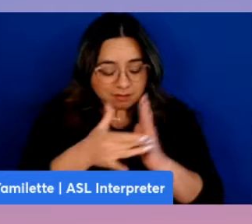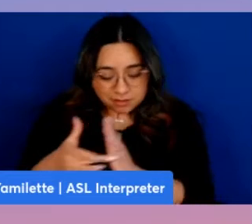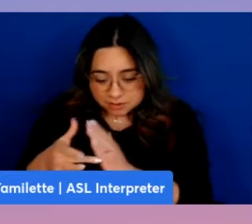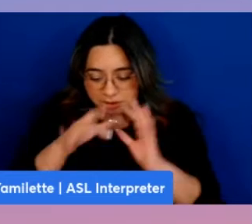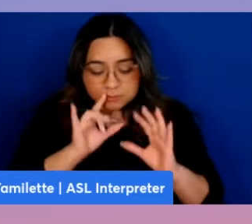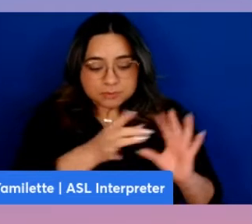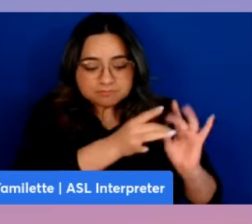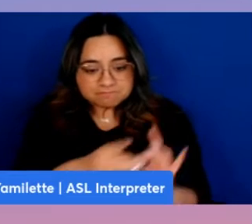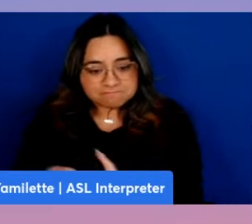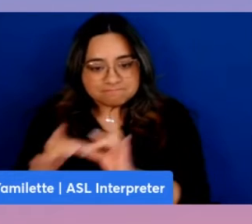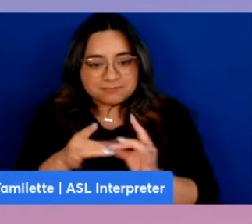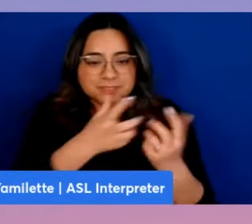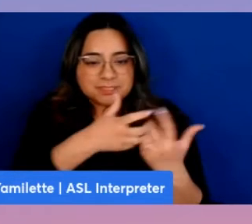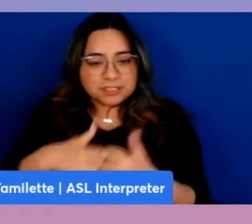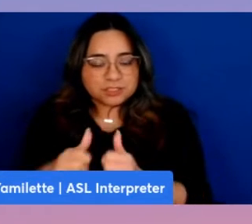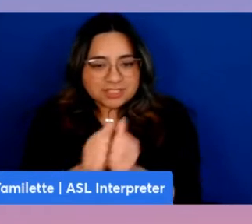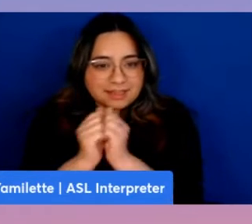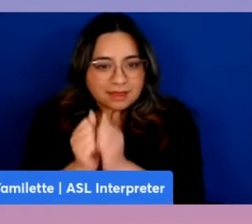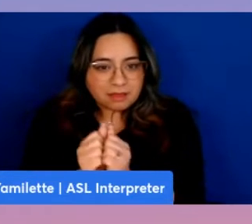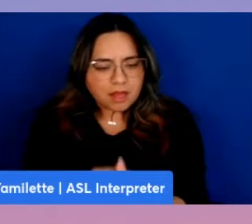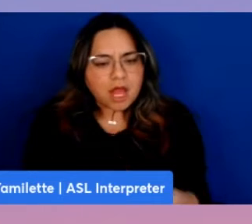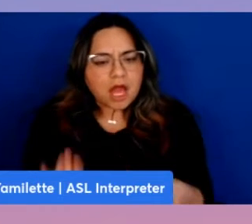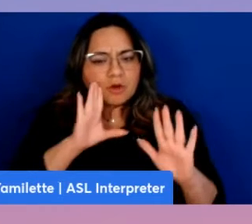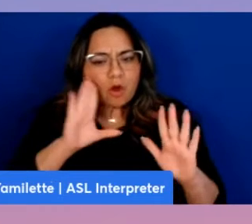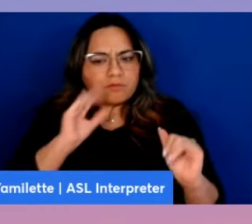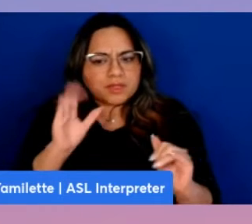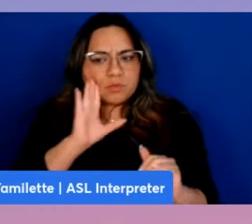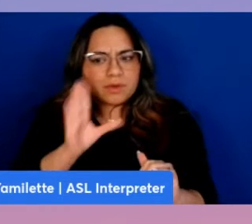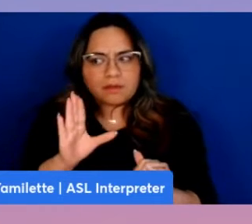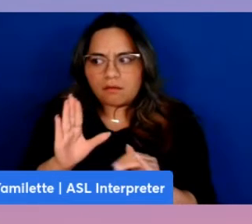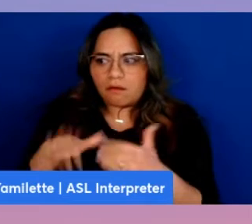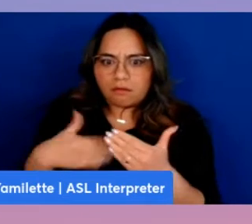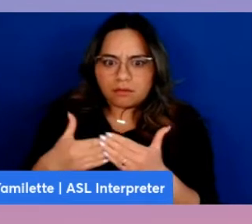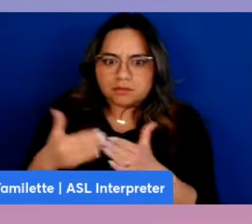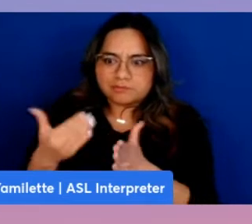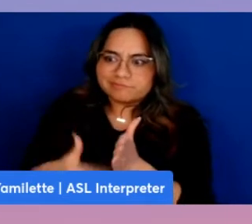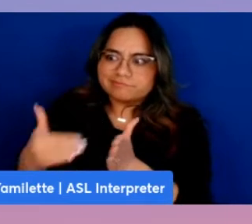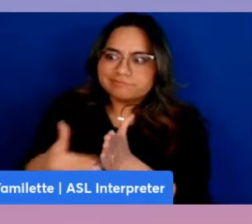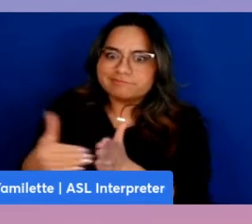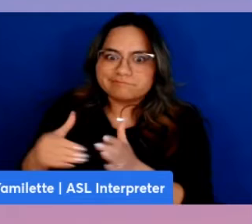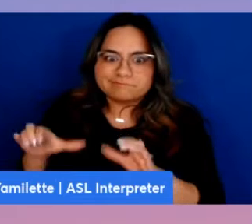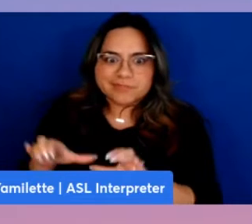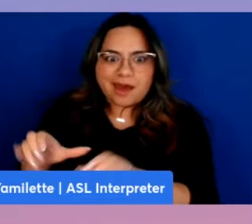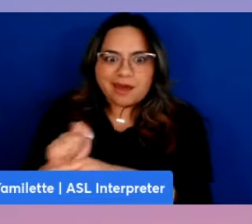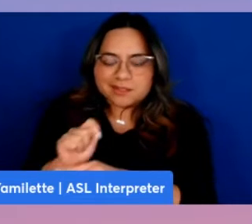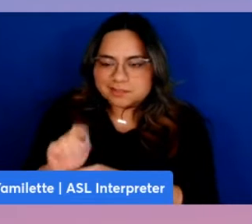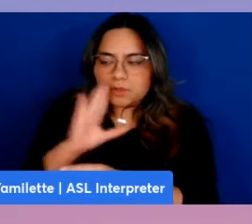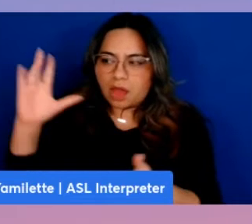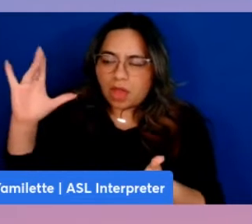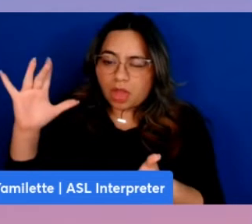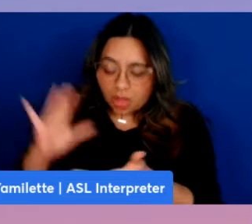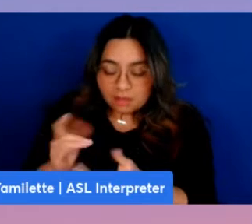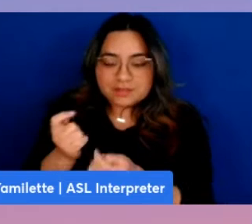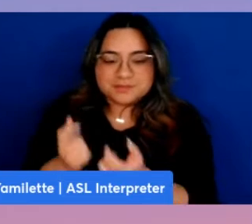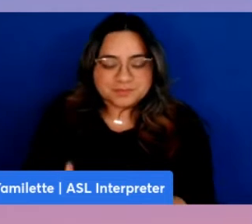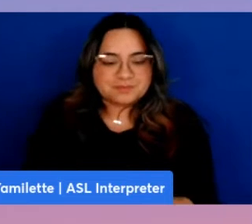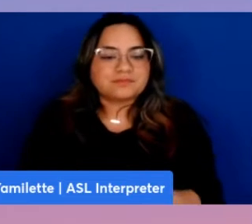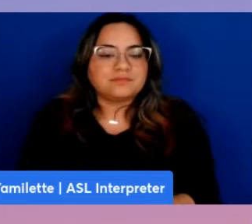hopefully eliminate some repetitive tasks, freeing us to focus on what truly matters, which is analyzing our